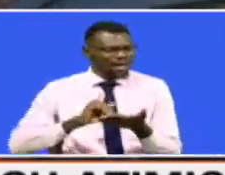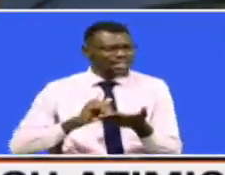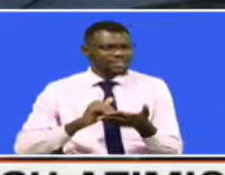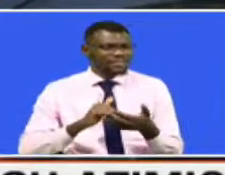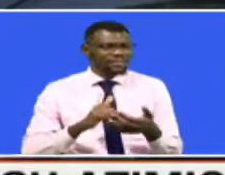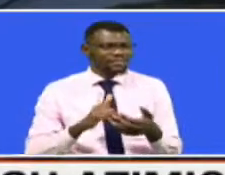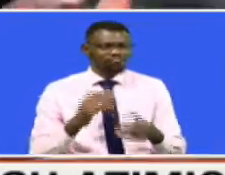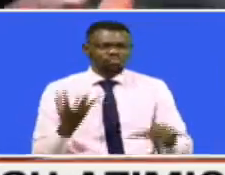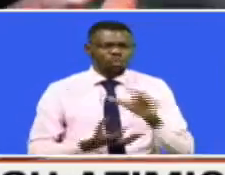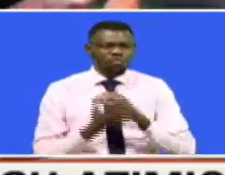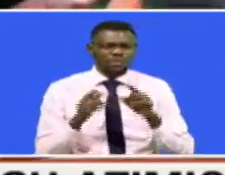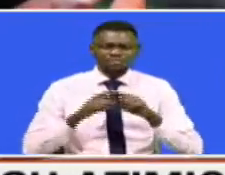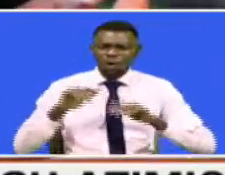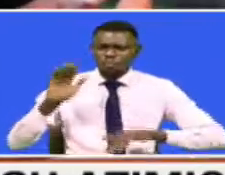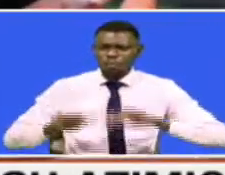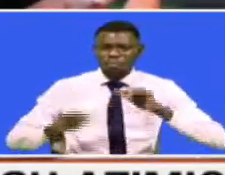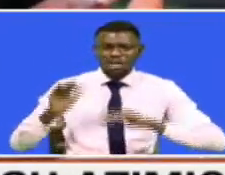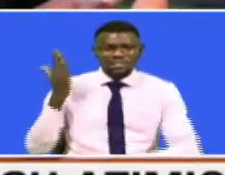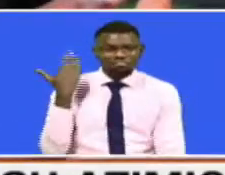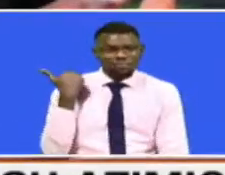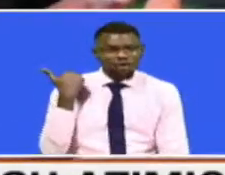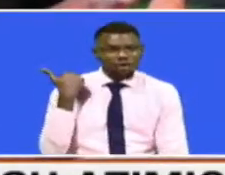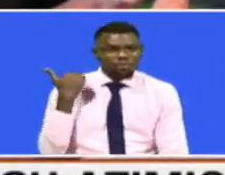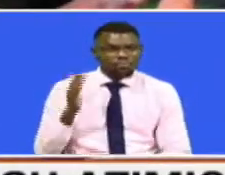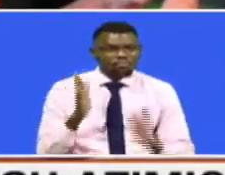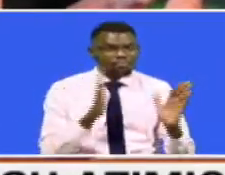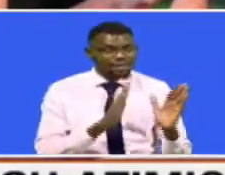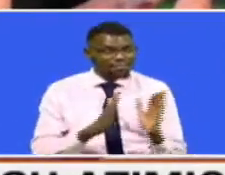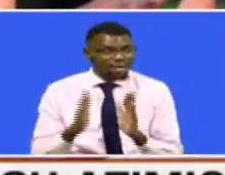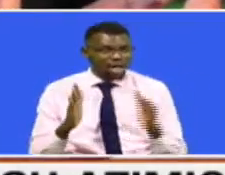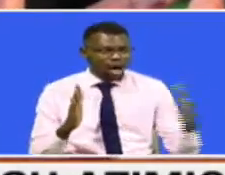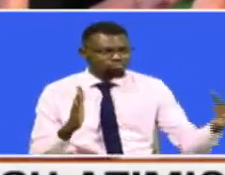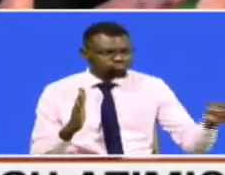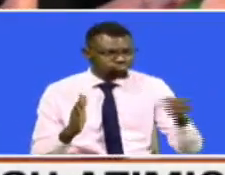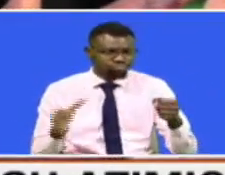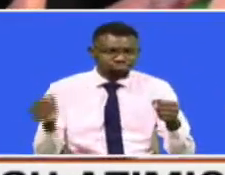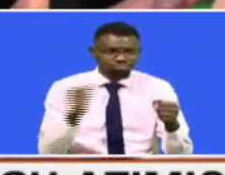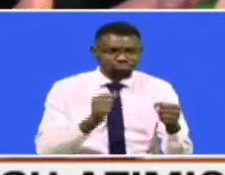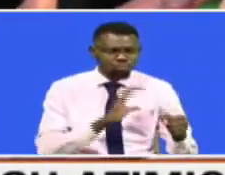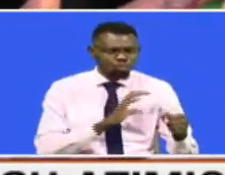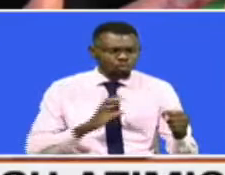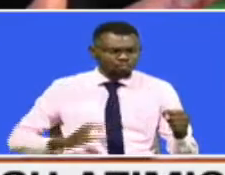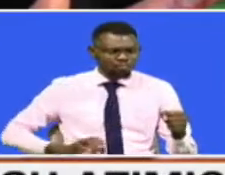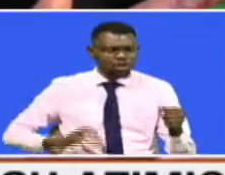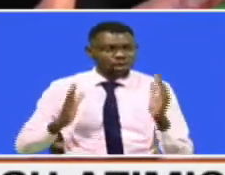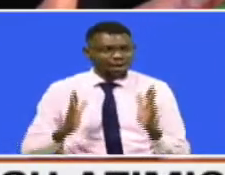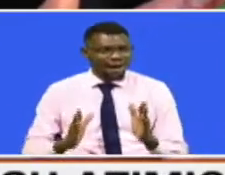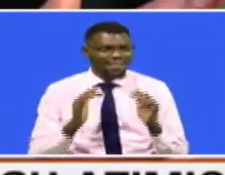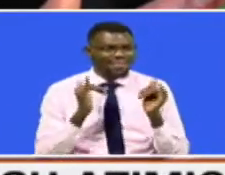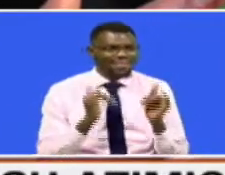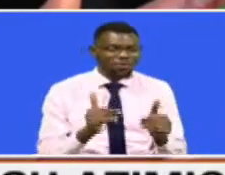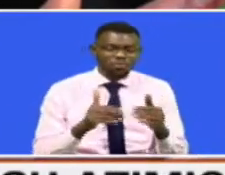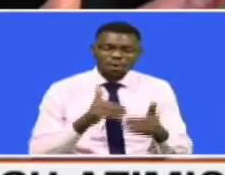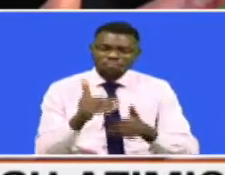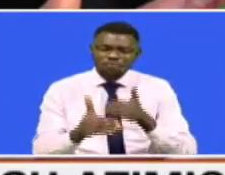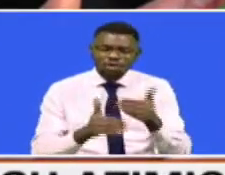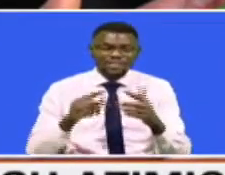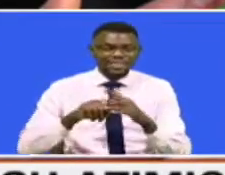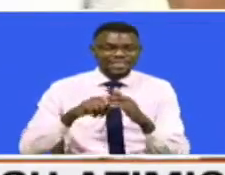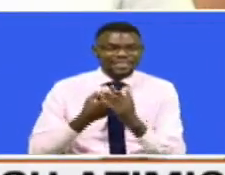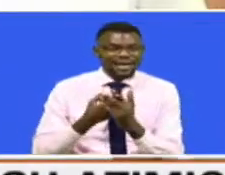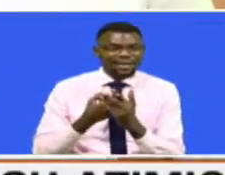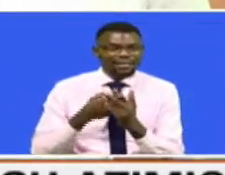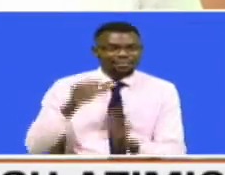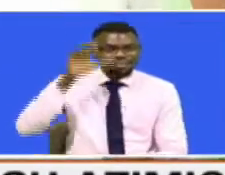saw at the Bombas of Kenya. Mikakati ya kuteua makamishna wapya wa tume ya uchaguzi inatarajiwa kuanza,